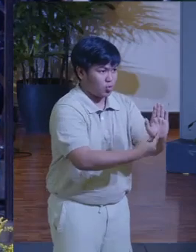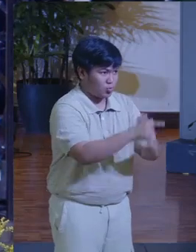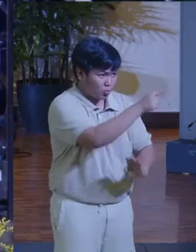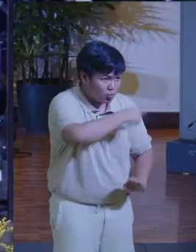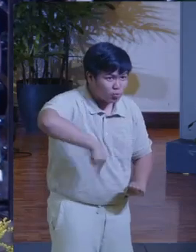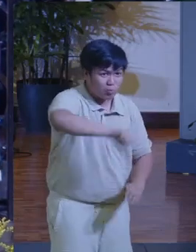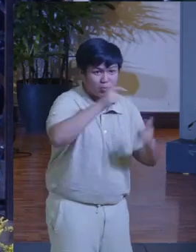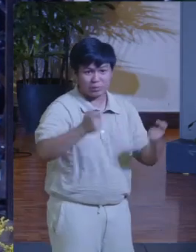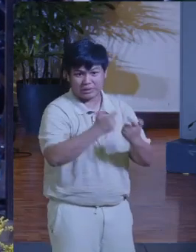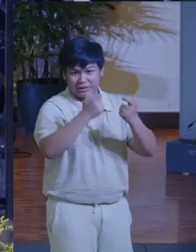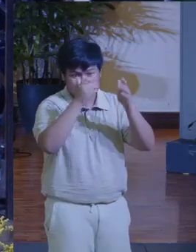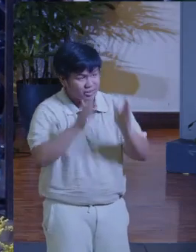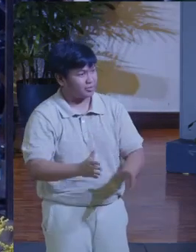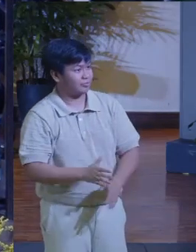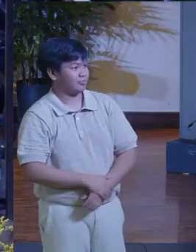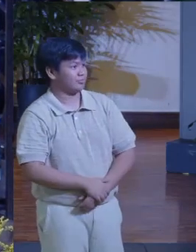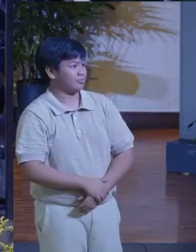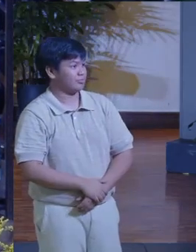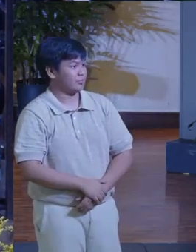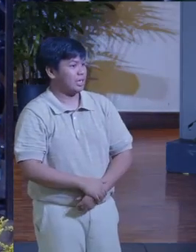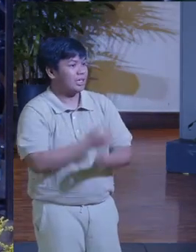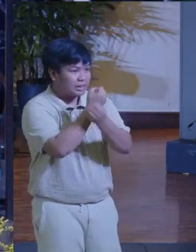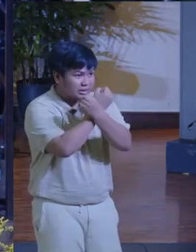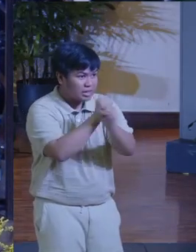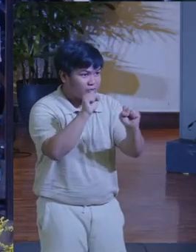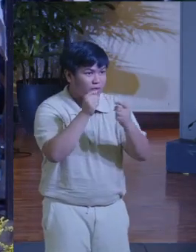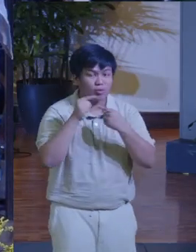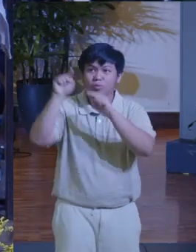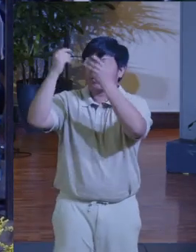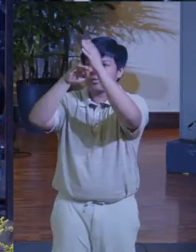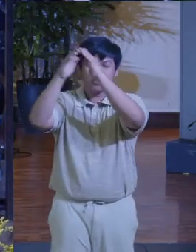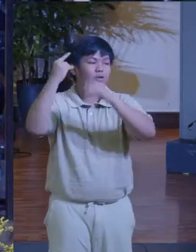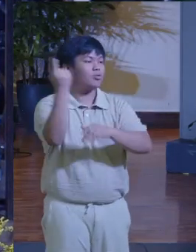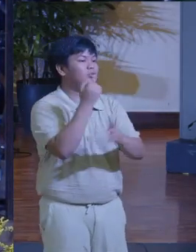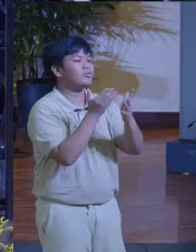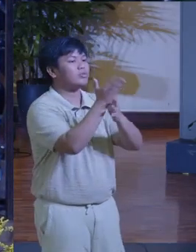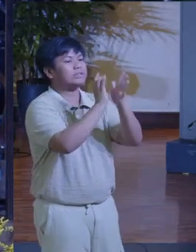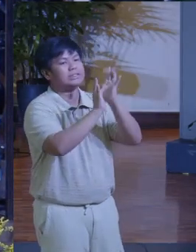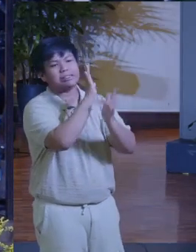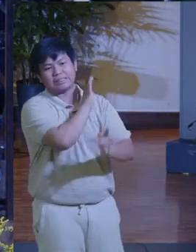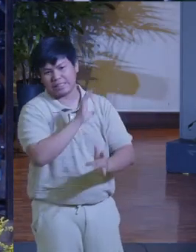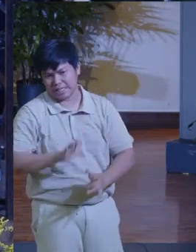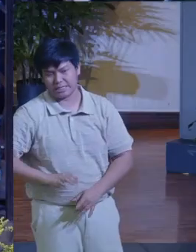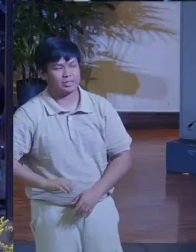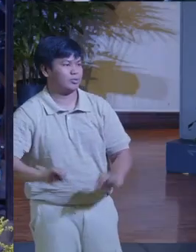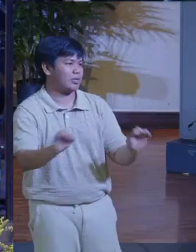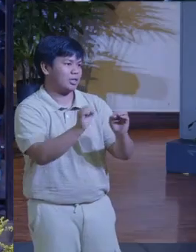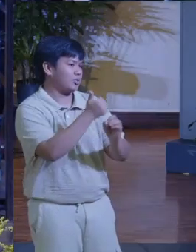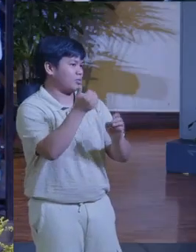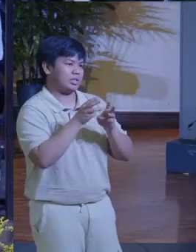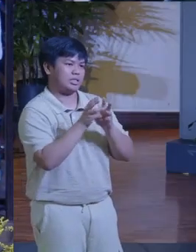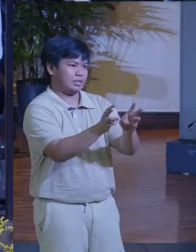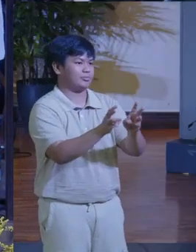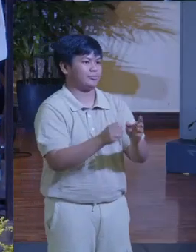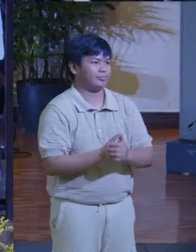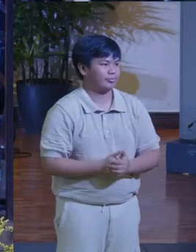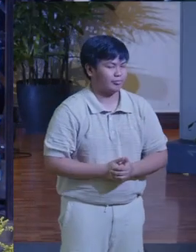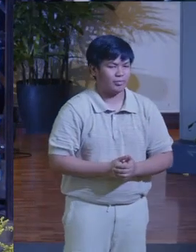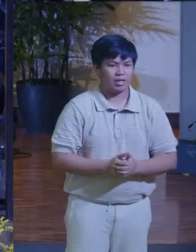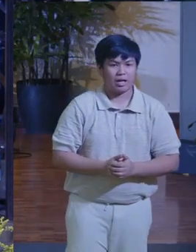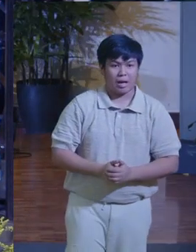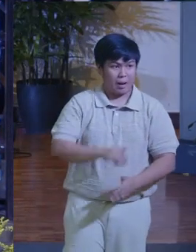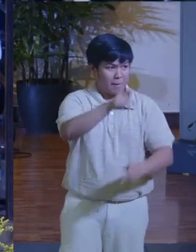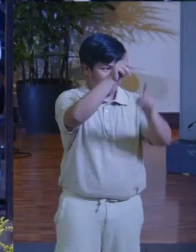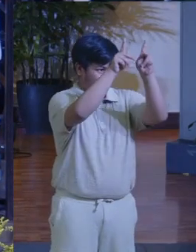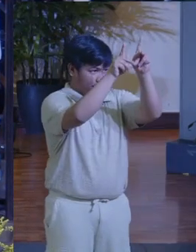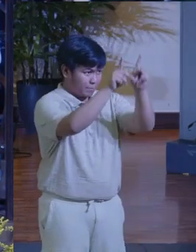faith in Jesus Christ. Tingnan niyo ulit yung verse 16. Paulit-ulit. A person is not justified